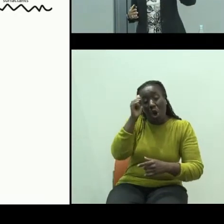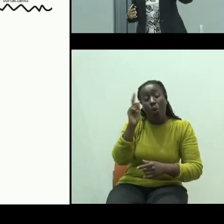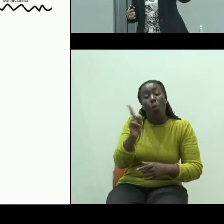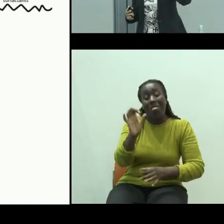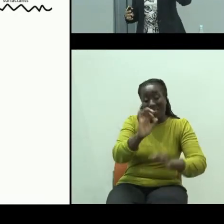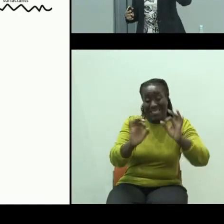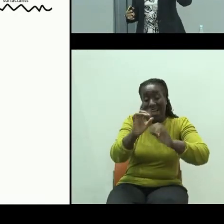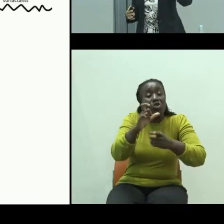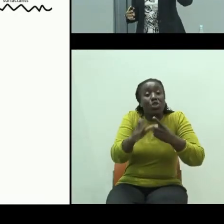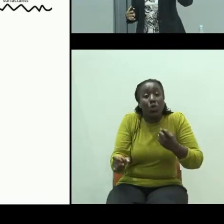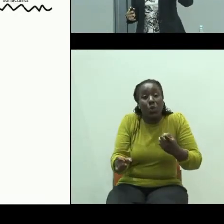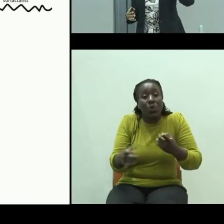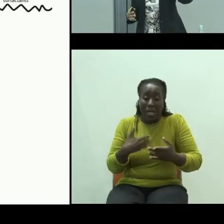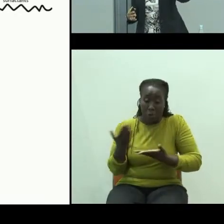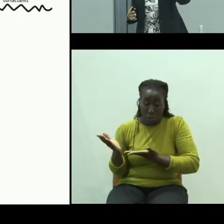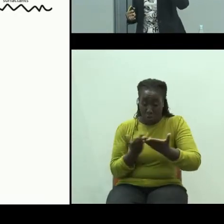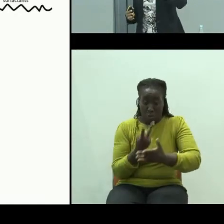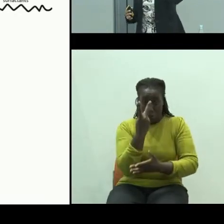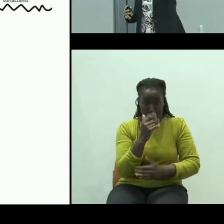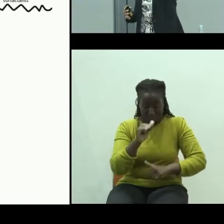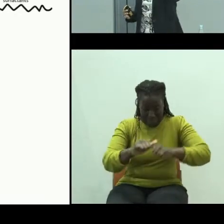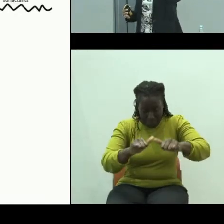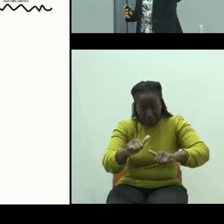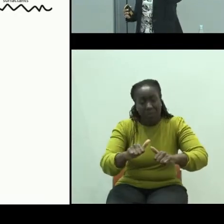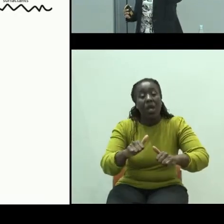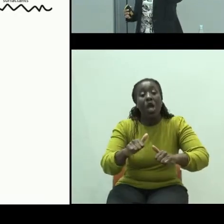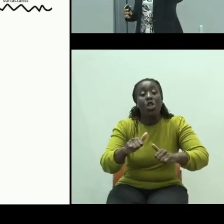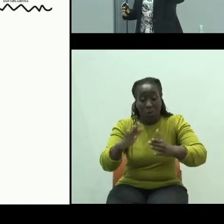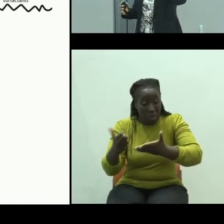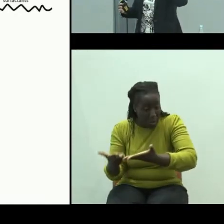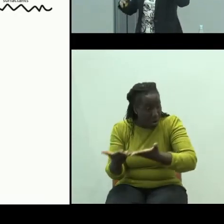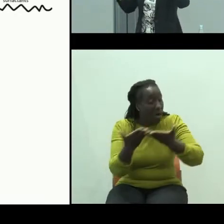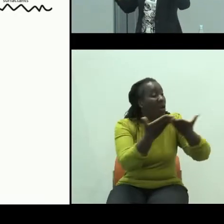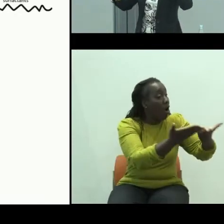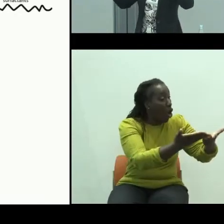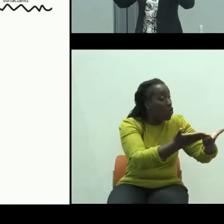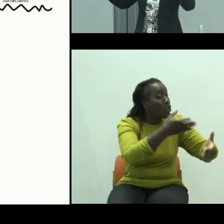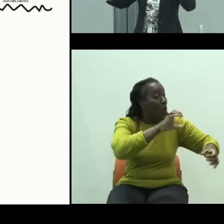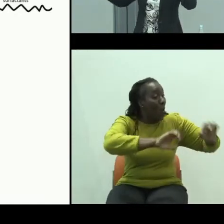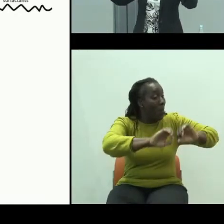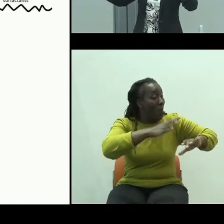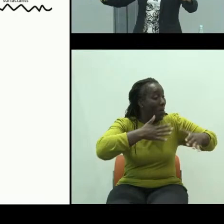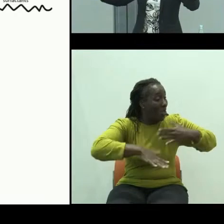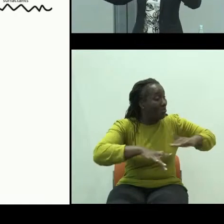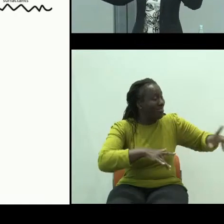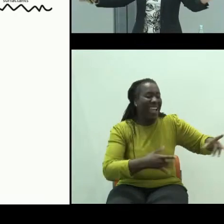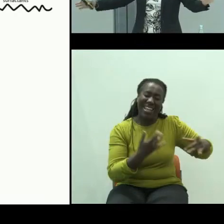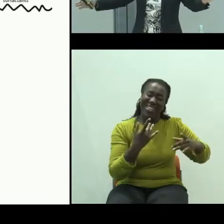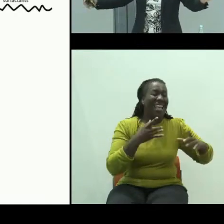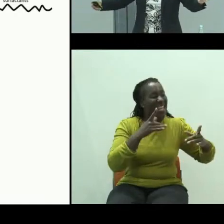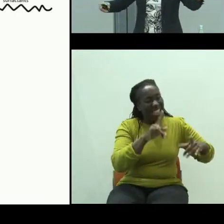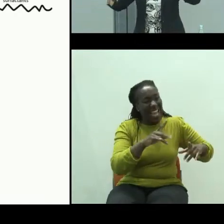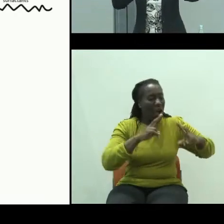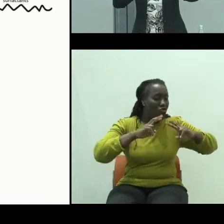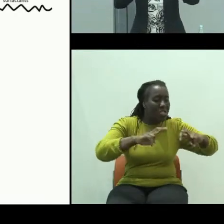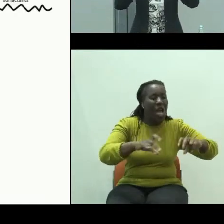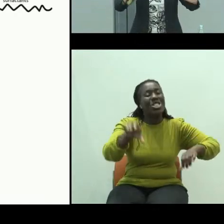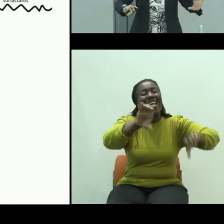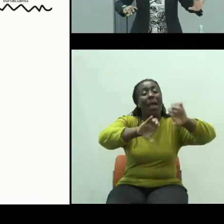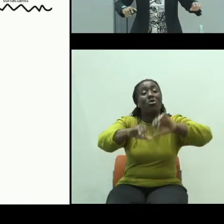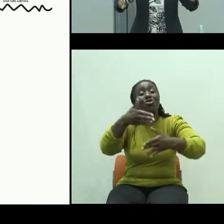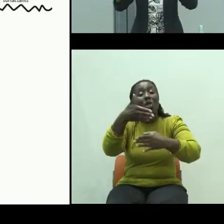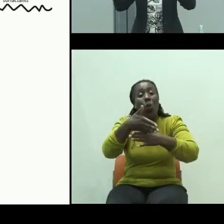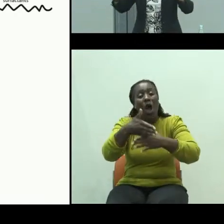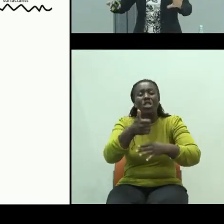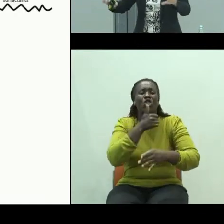if we introduce two steps, we could then turn the rest of it over to biology. Biology is a search for chemistry that works, right? We could use